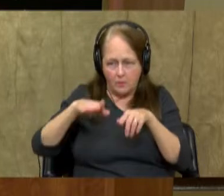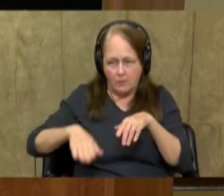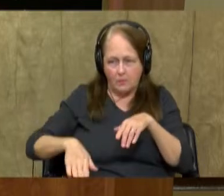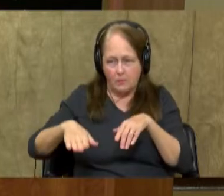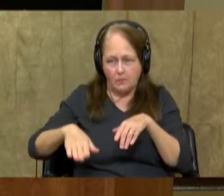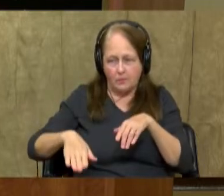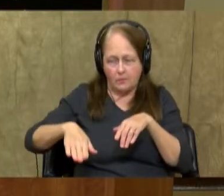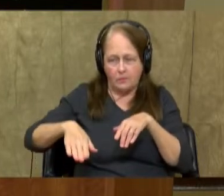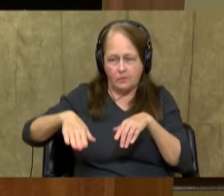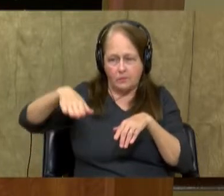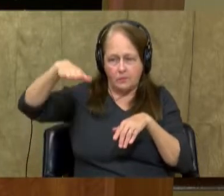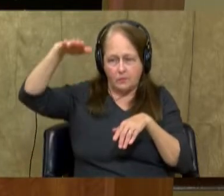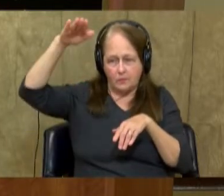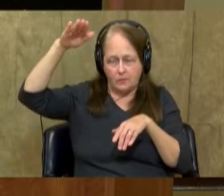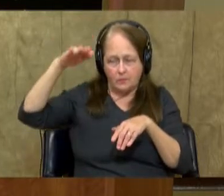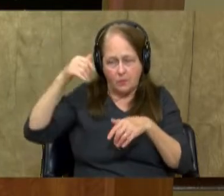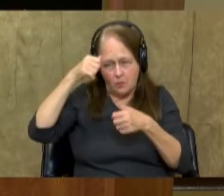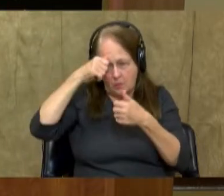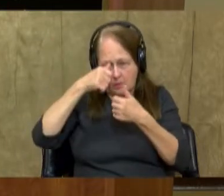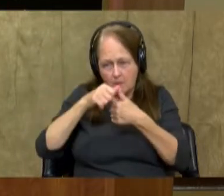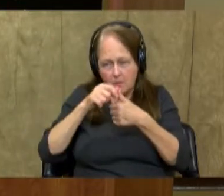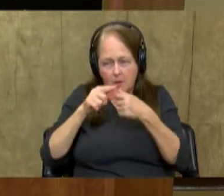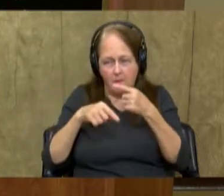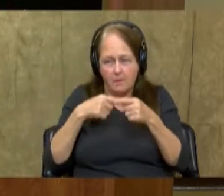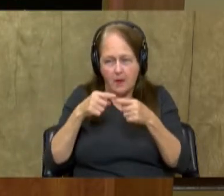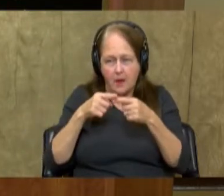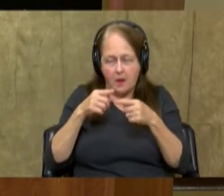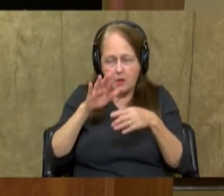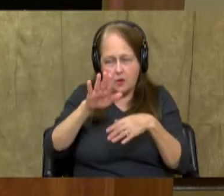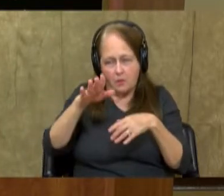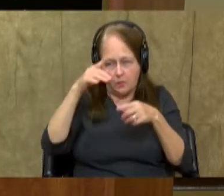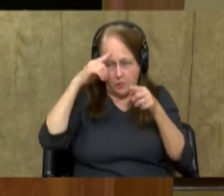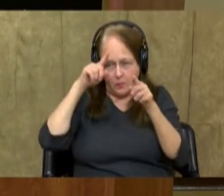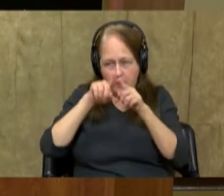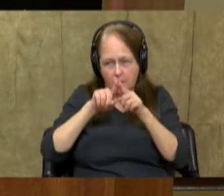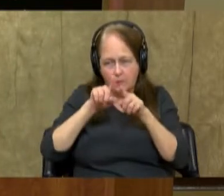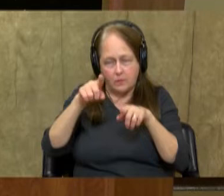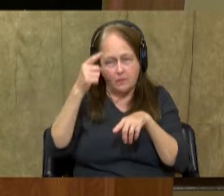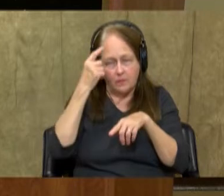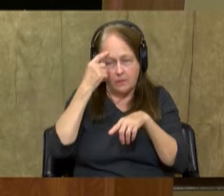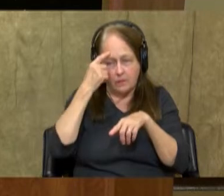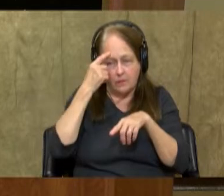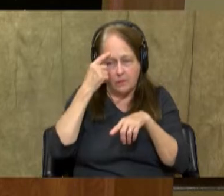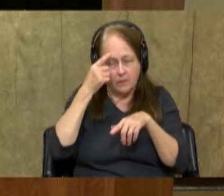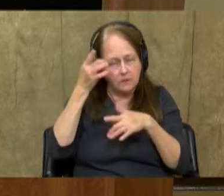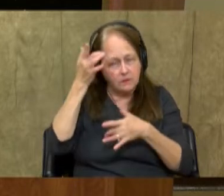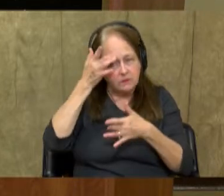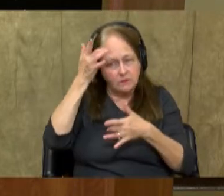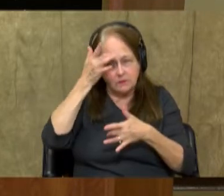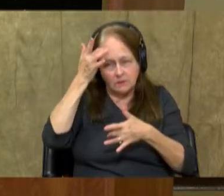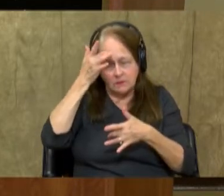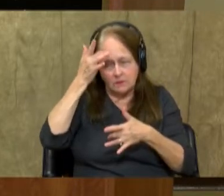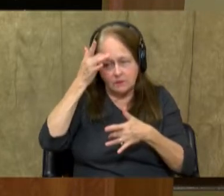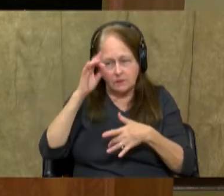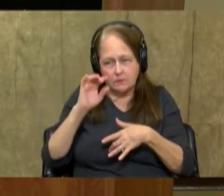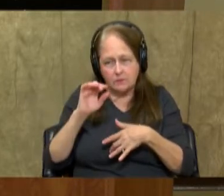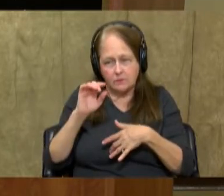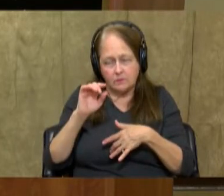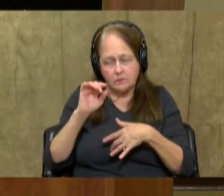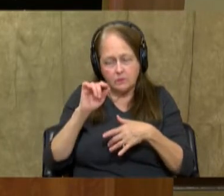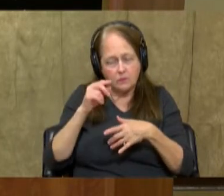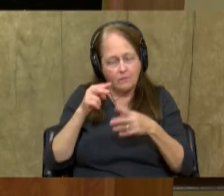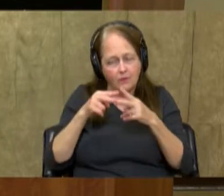remembered him, and what she remembered about him. The main thing that stuck out in her head was how sick he was as a child. Good.